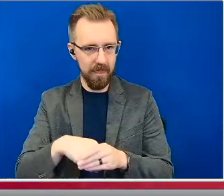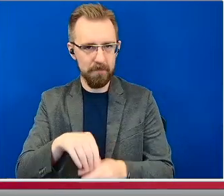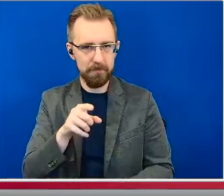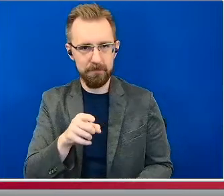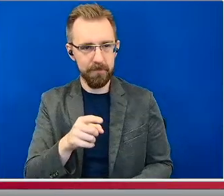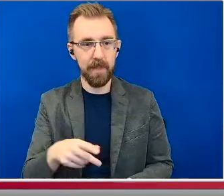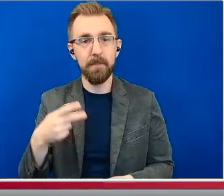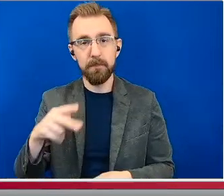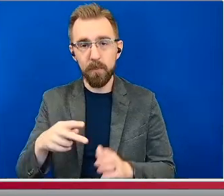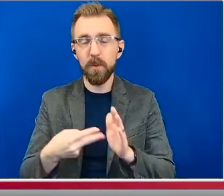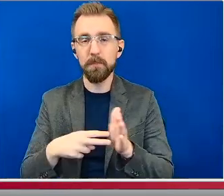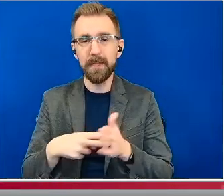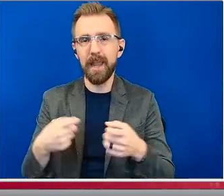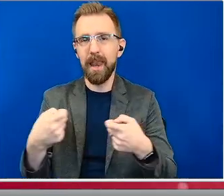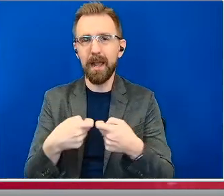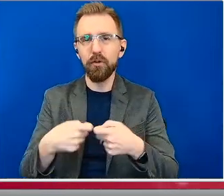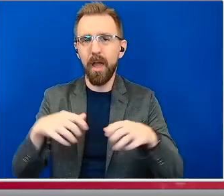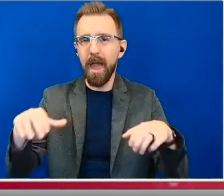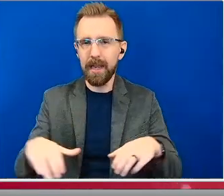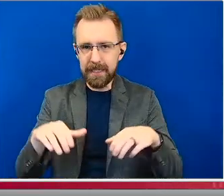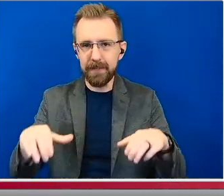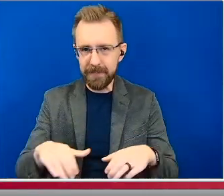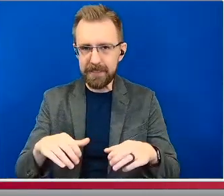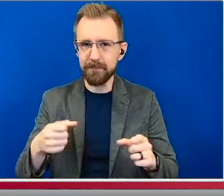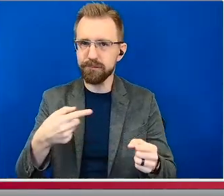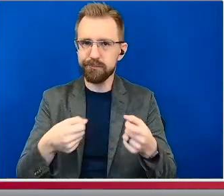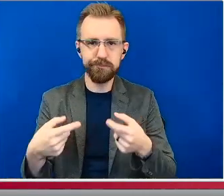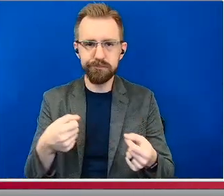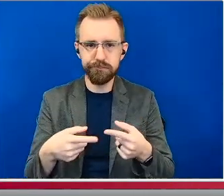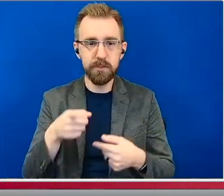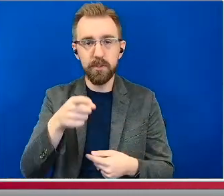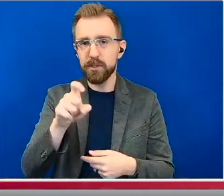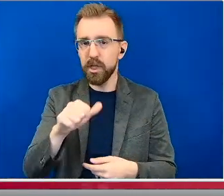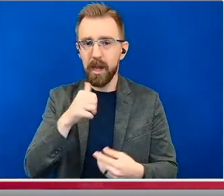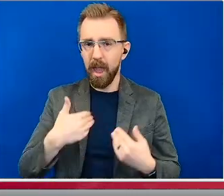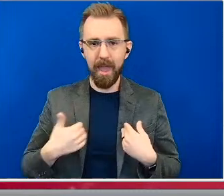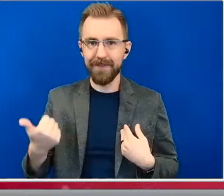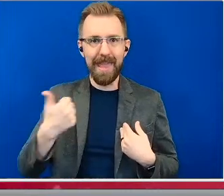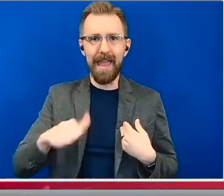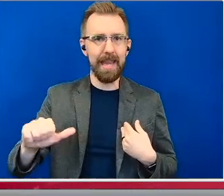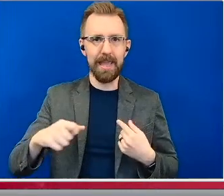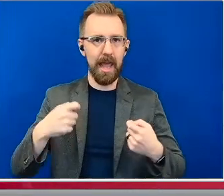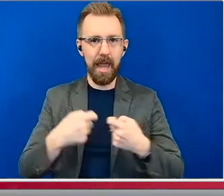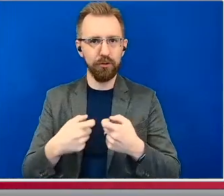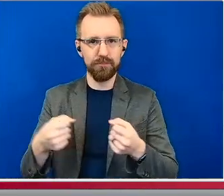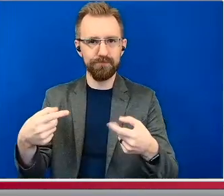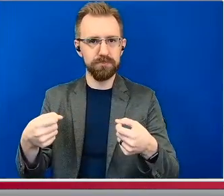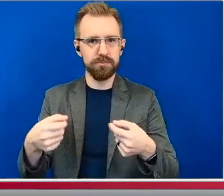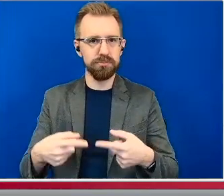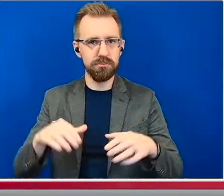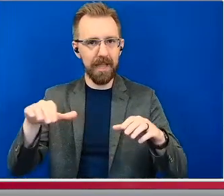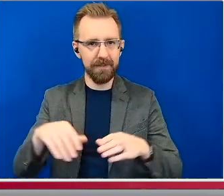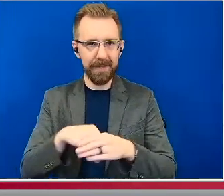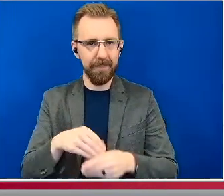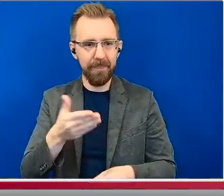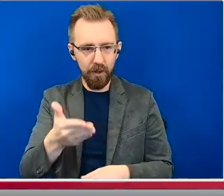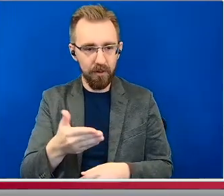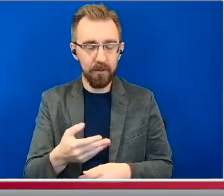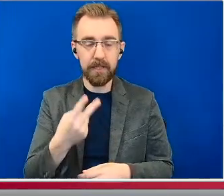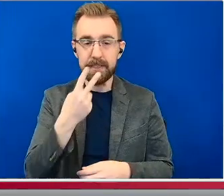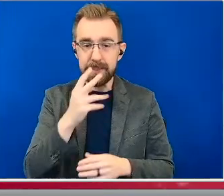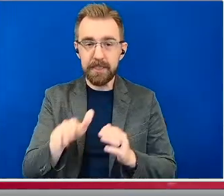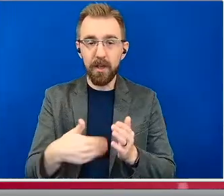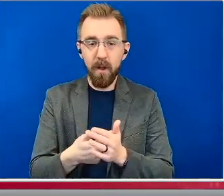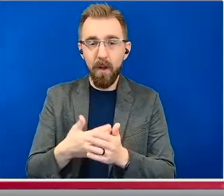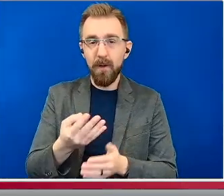electrical activity. So the blood vessels really should not have any electrical activity in them. So as you can see, all those 4 blood vessels in Daryle's